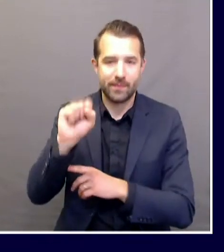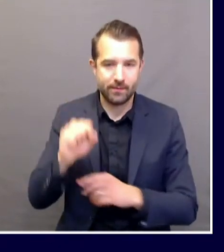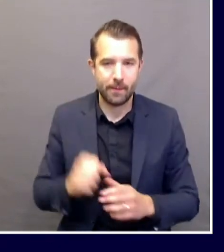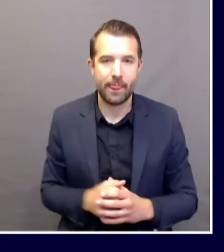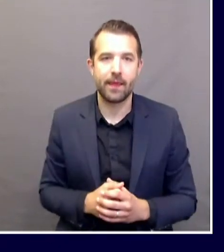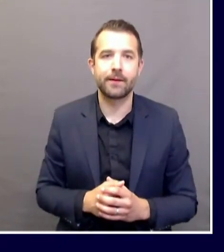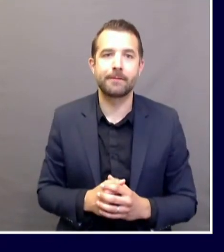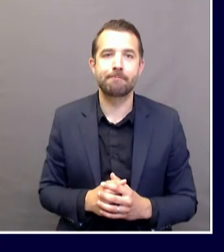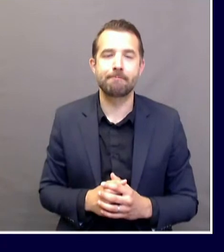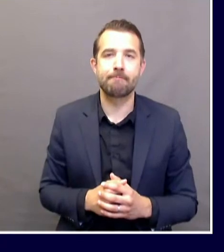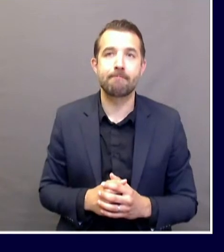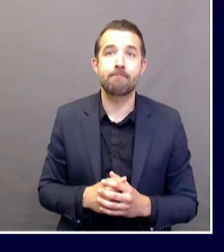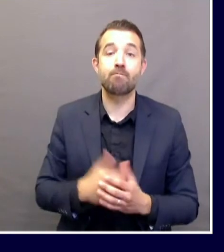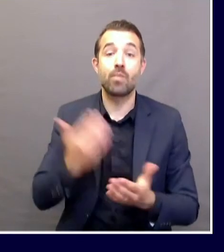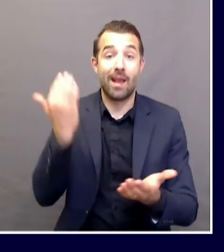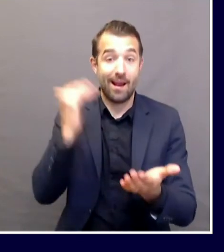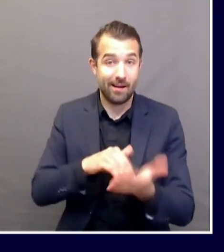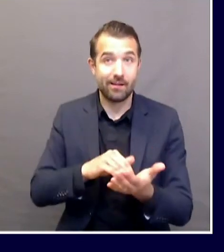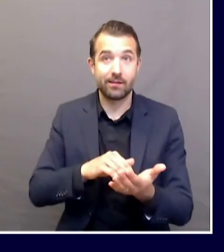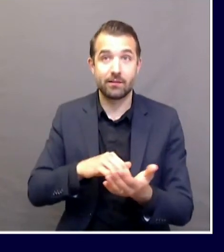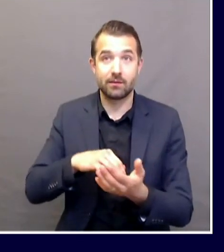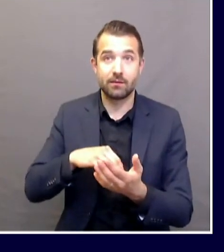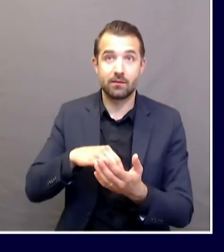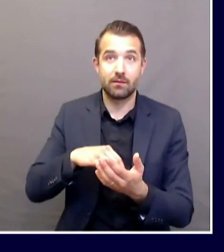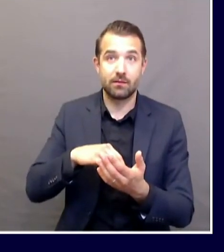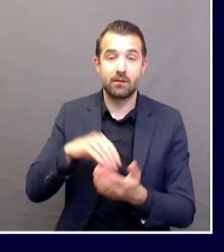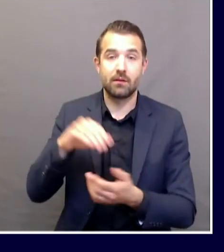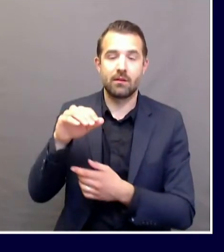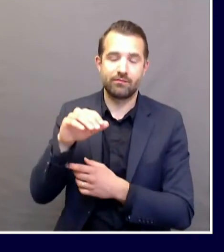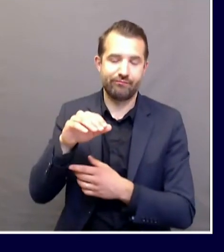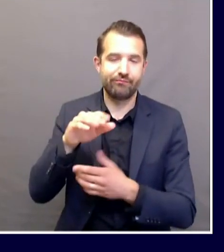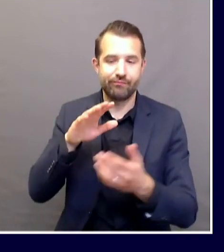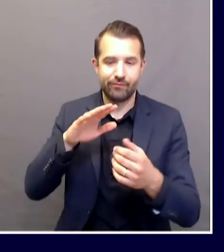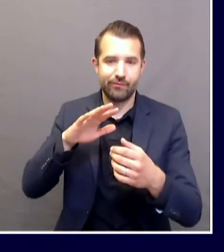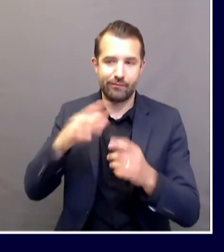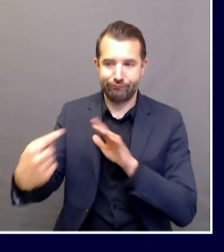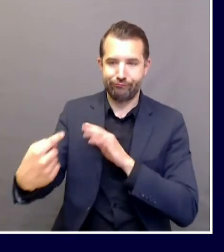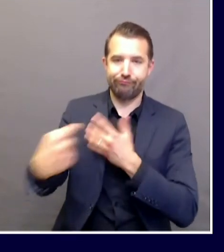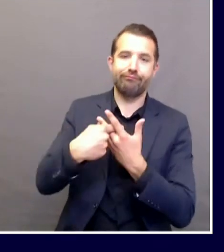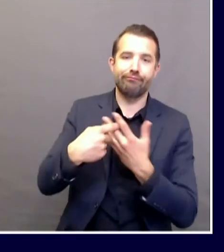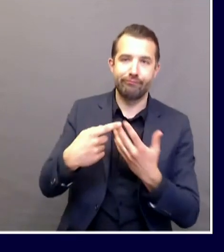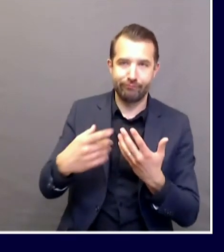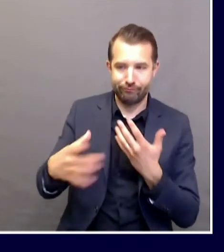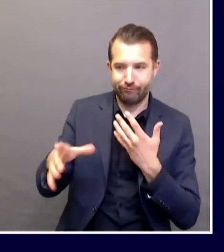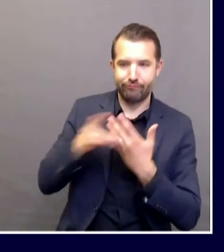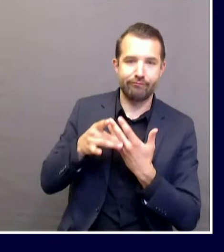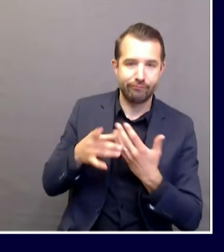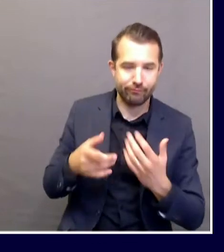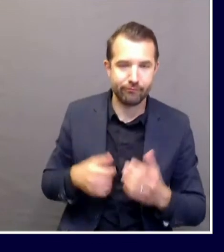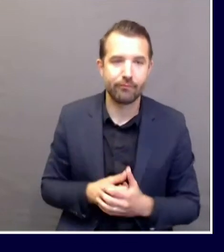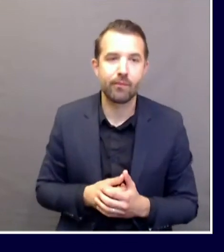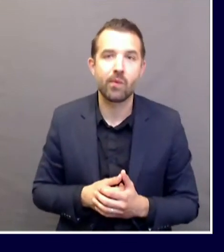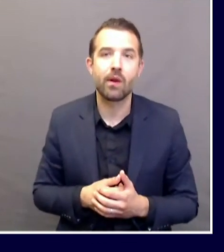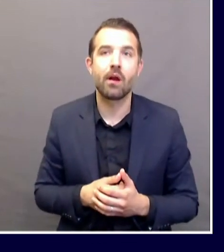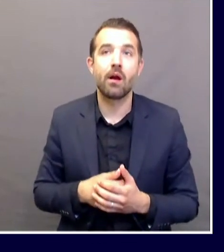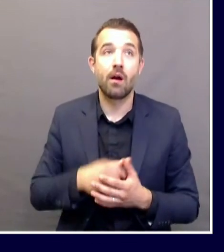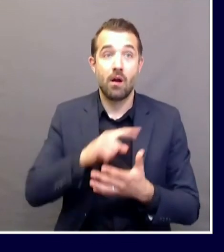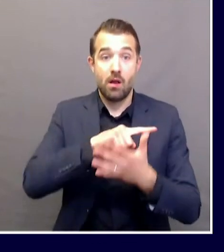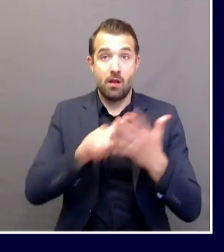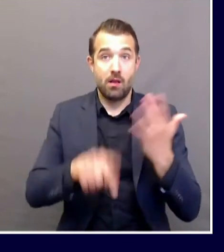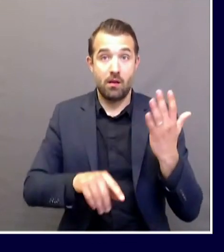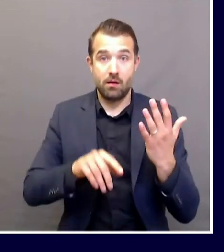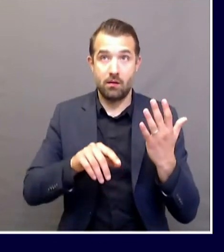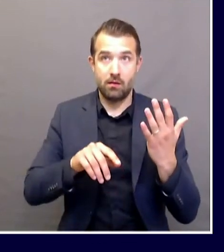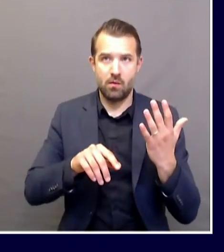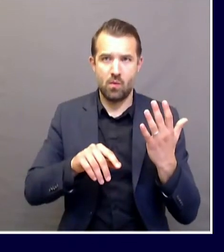cases that you talked about. How severe are these cases? I mean, are people hospitalized? What are they like? Great, thanks, Robbie. I mentioned